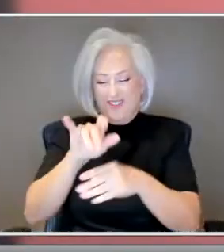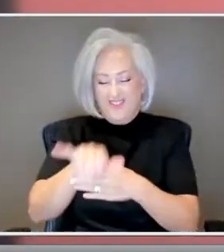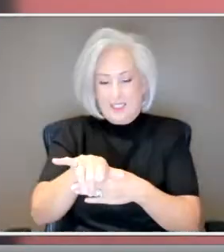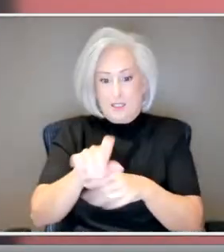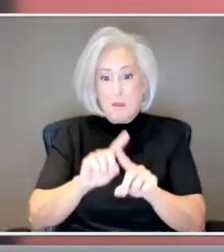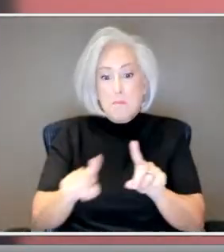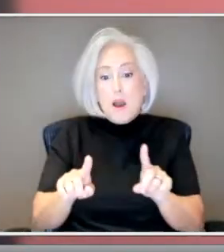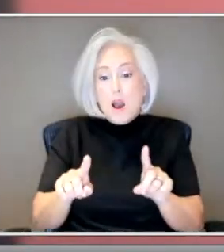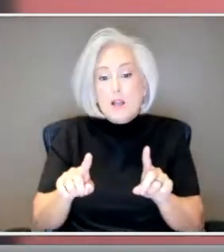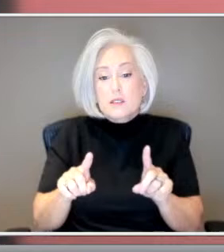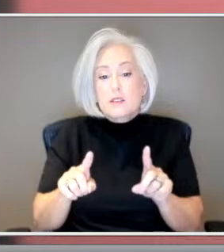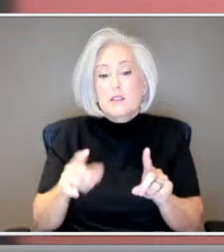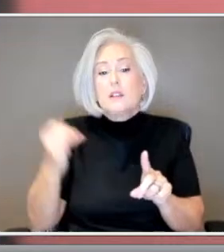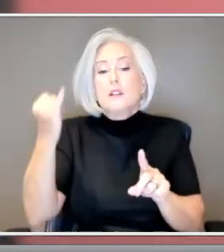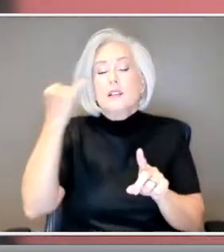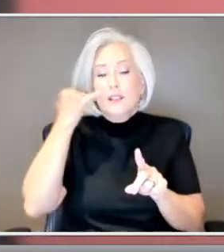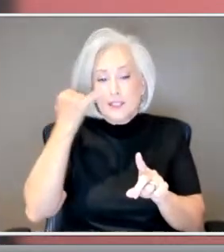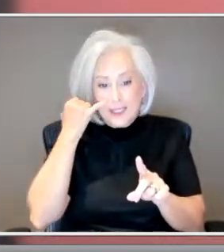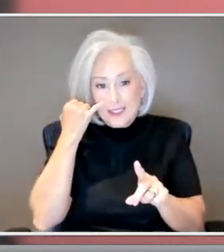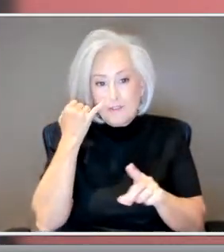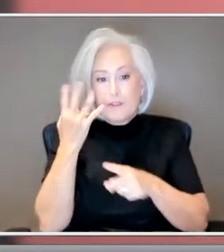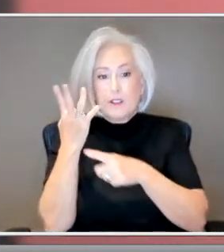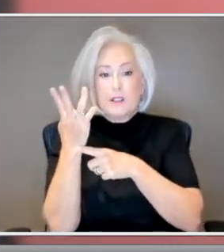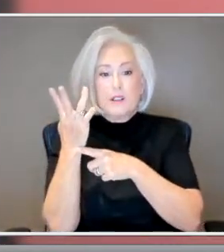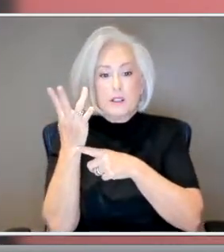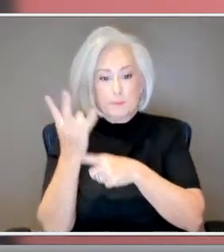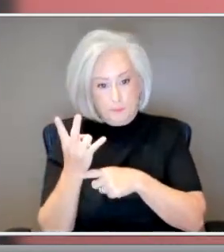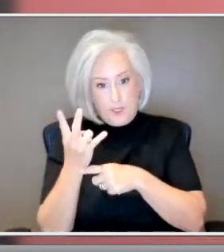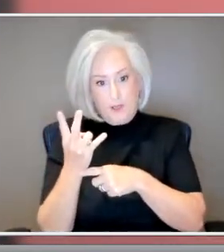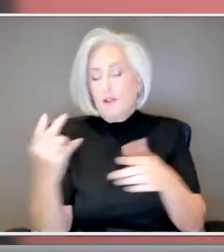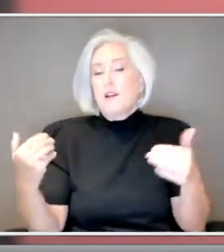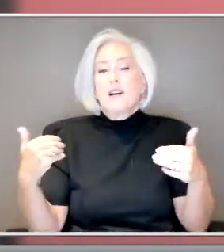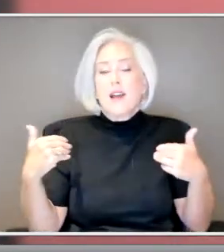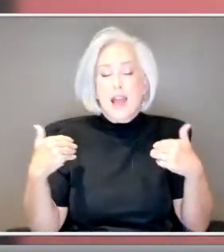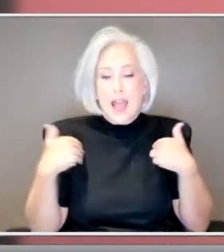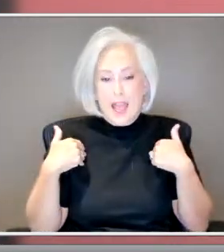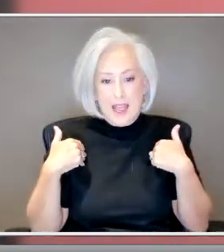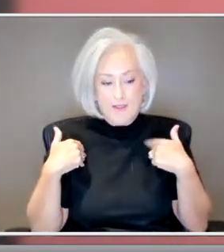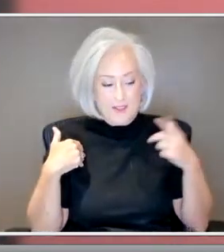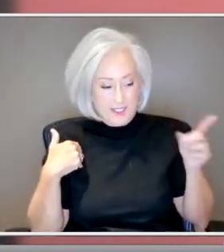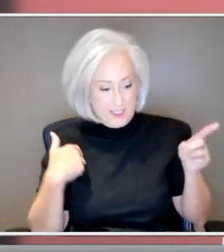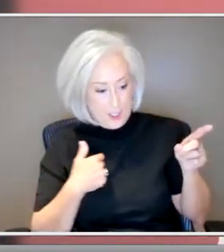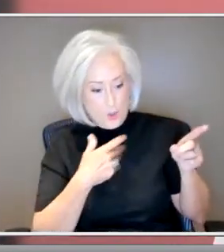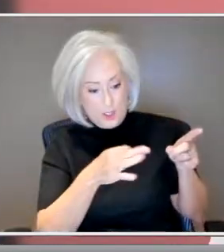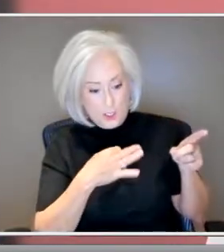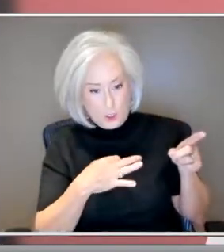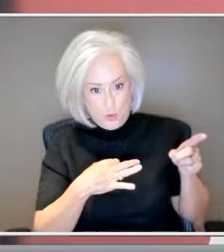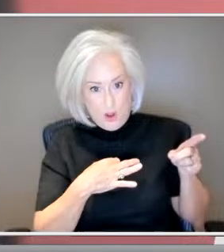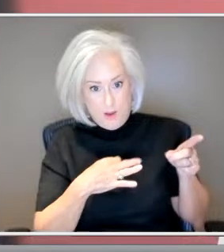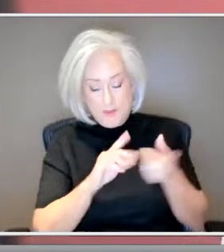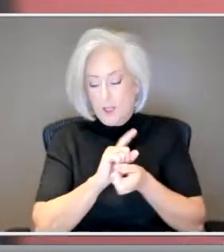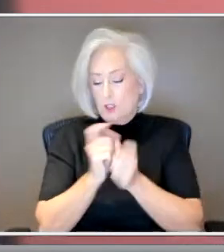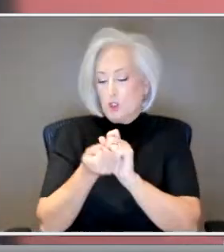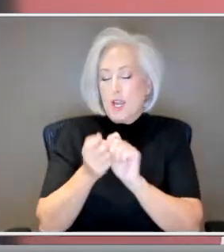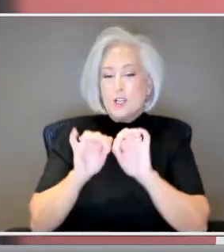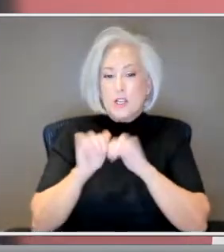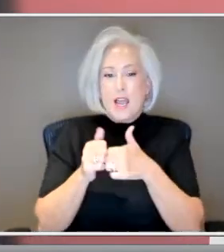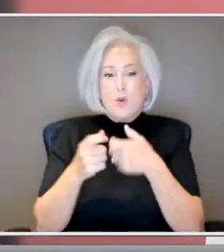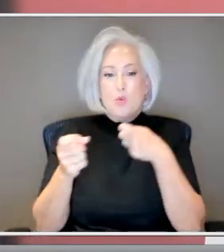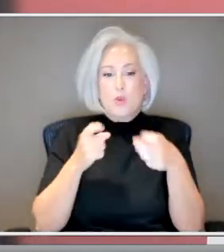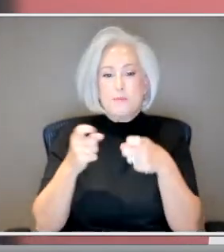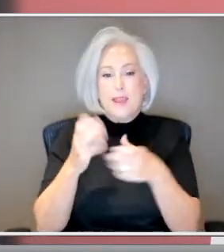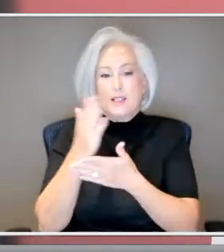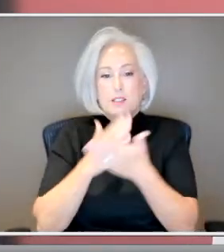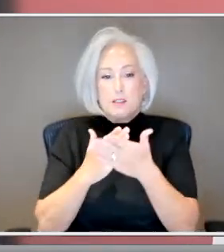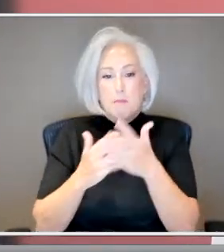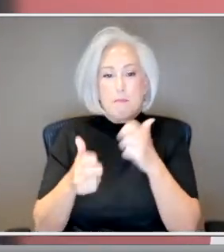when an underlying genetic defect will, similar to what you're describing, change the way we manage certain problems. And I think a common